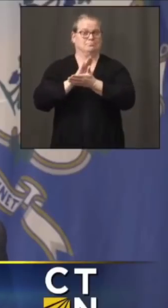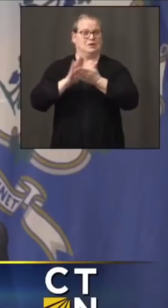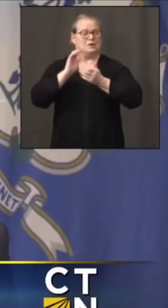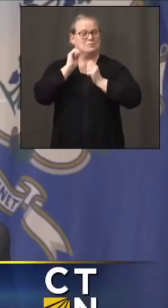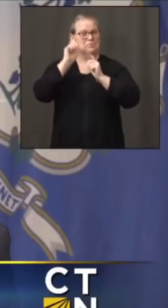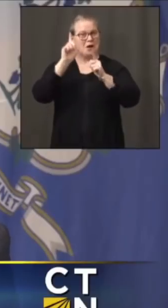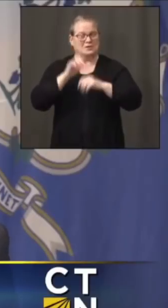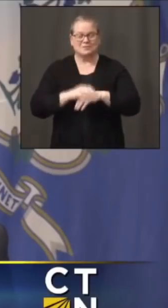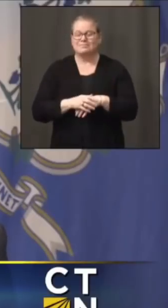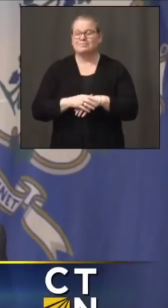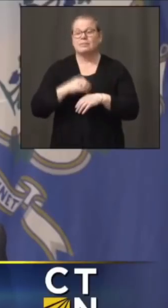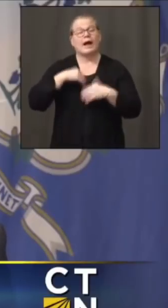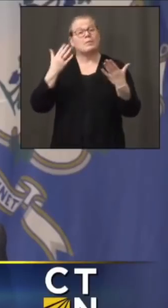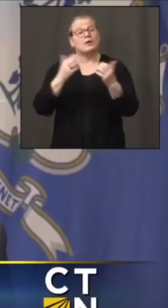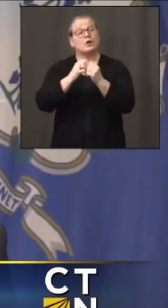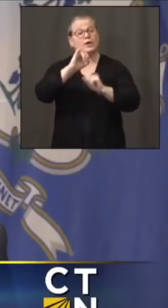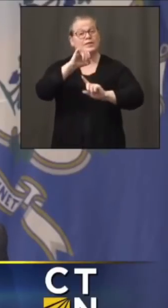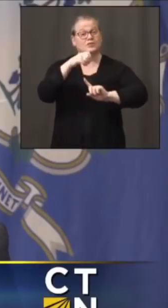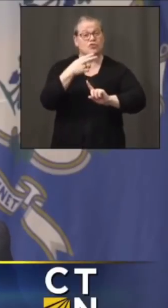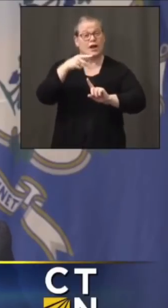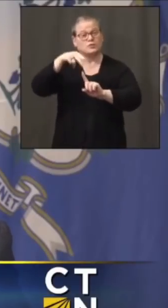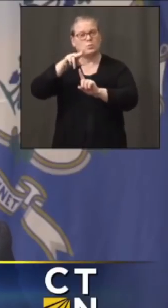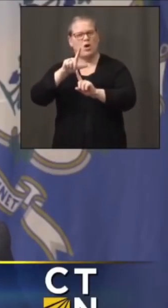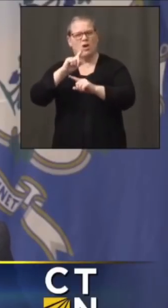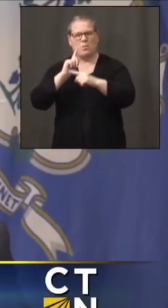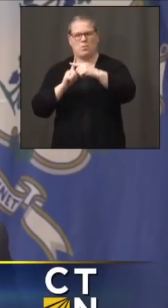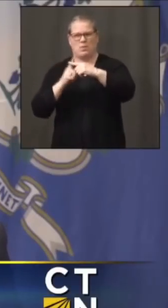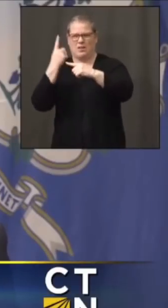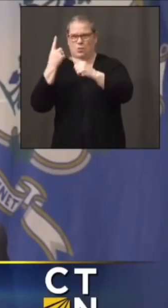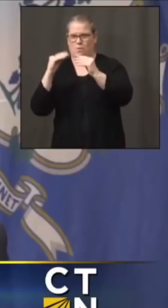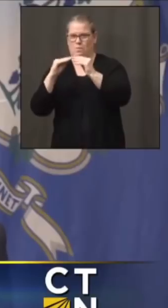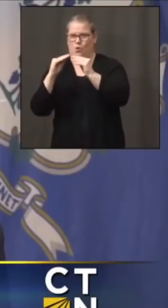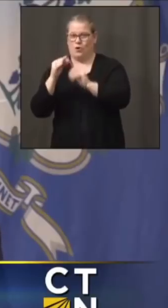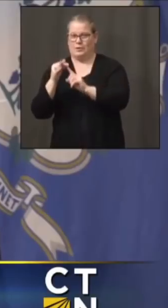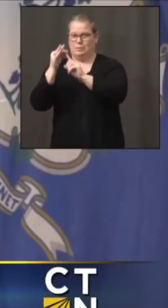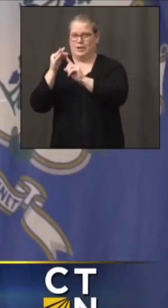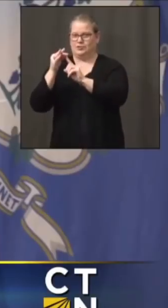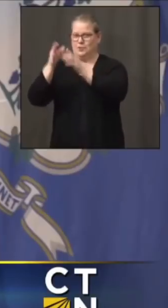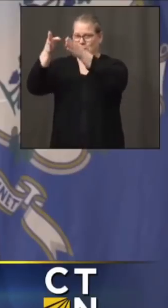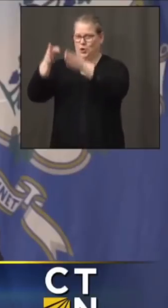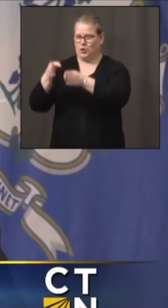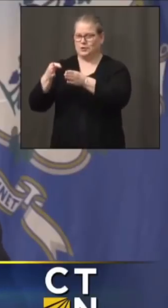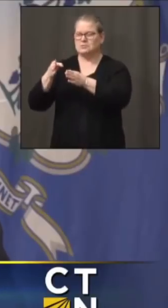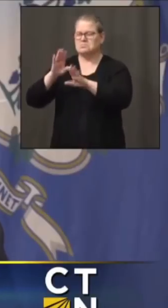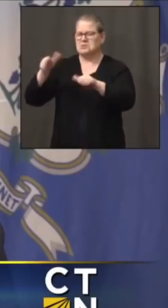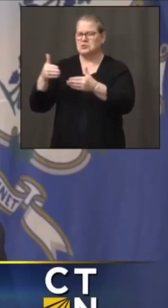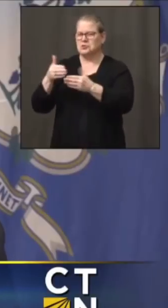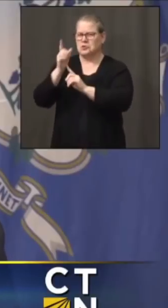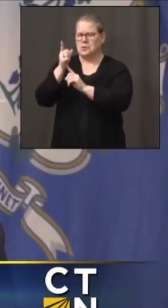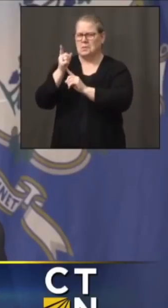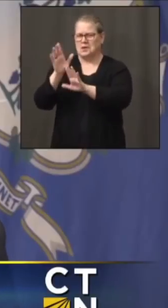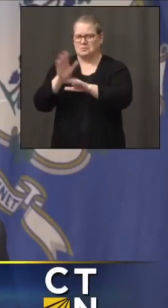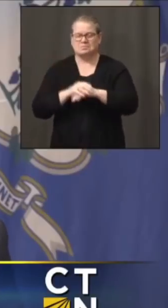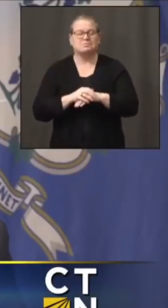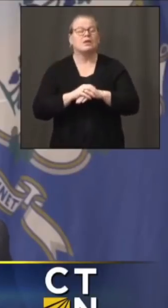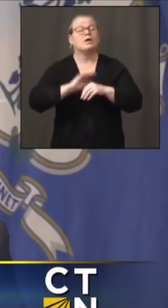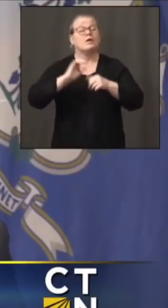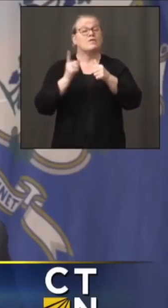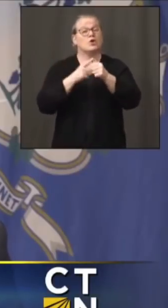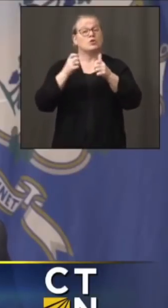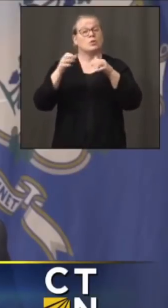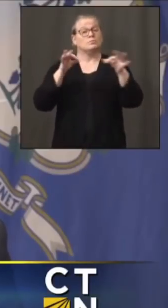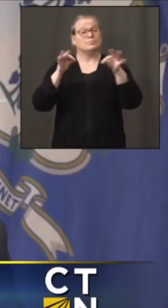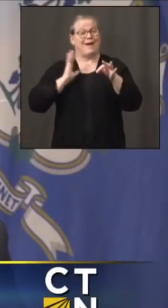I get a chance to introduce in a minute. But first, let me give you, 3 days of COVID-related numbers.